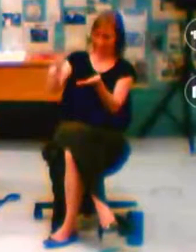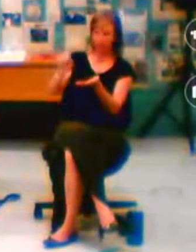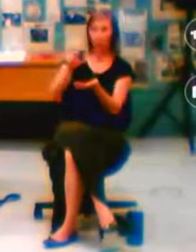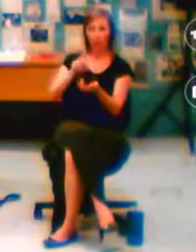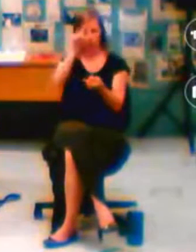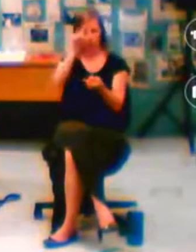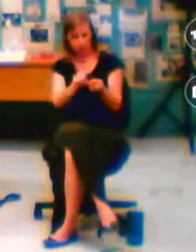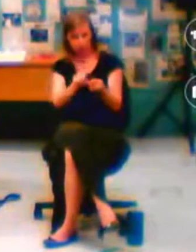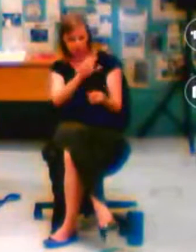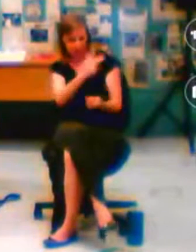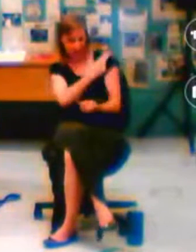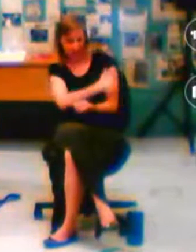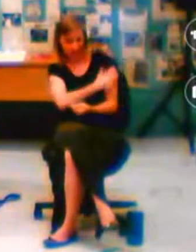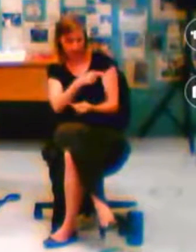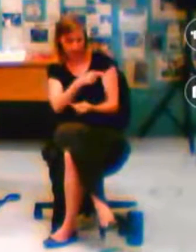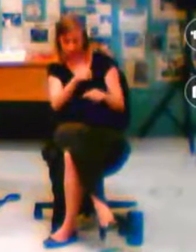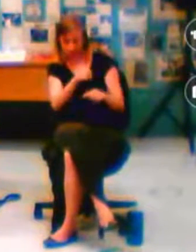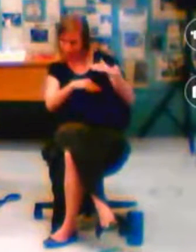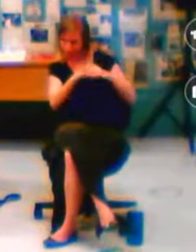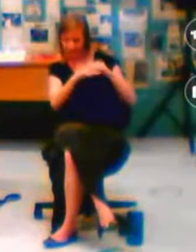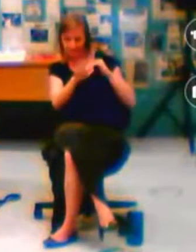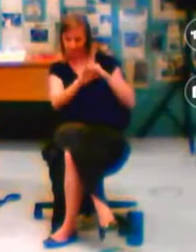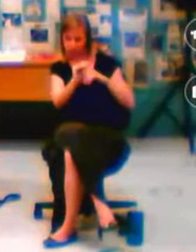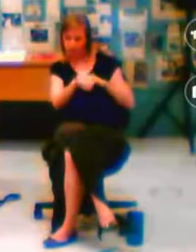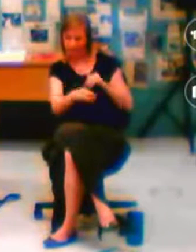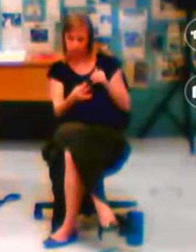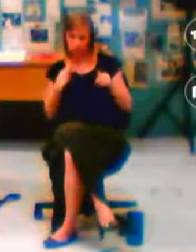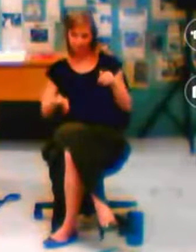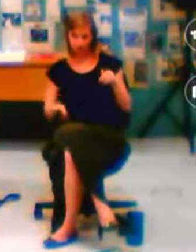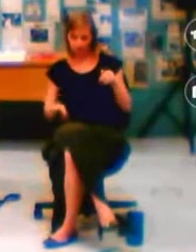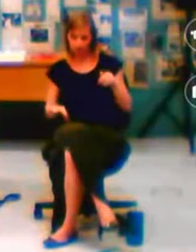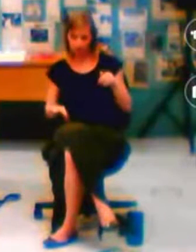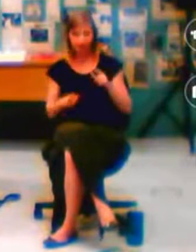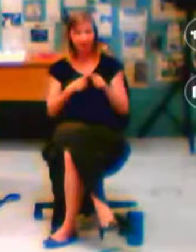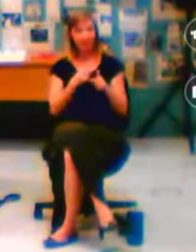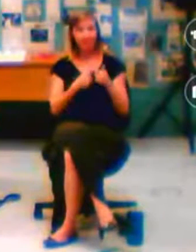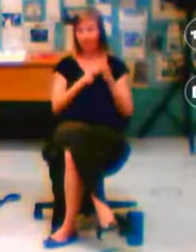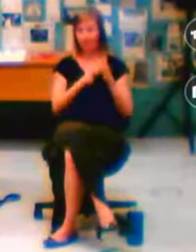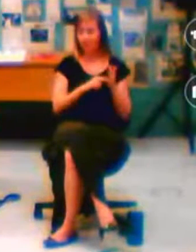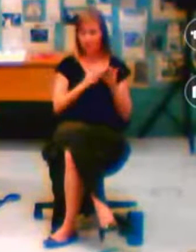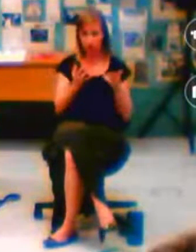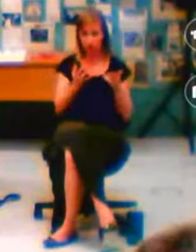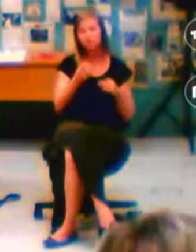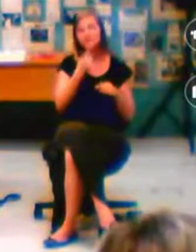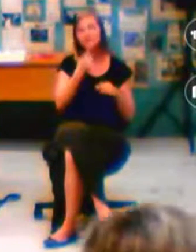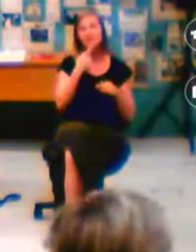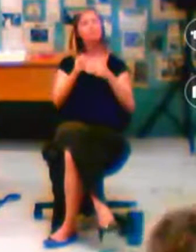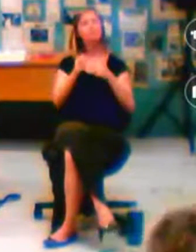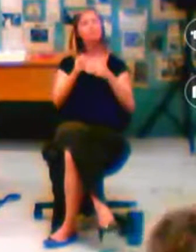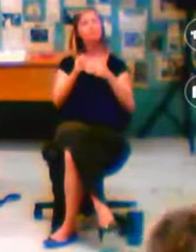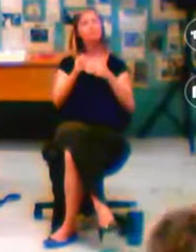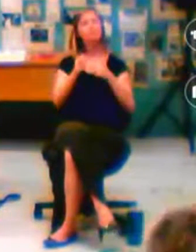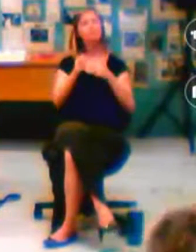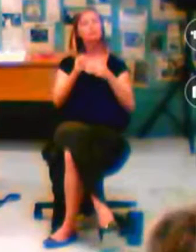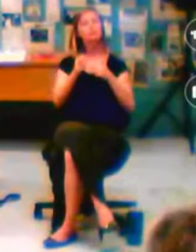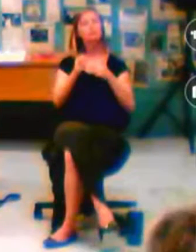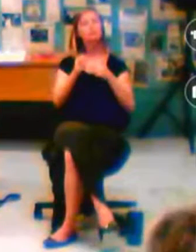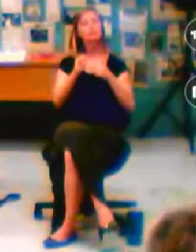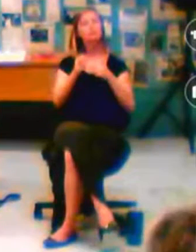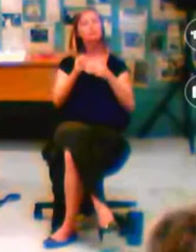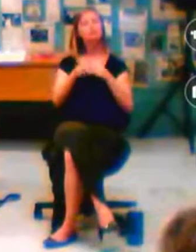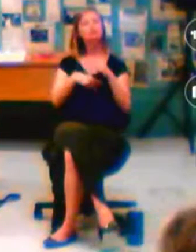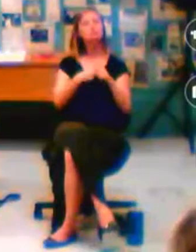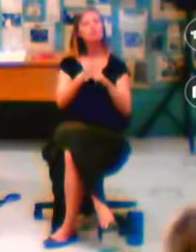if you cannot somehow get people to work in healthcare fields. If you cut the amount that you will pay or you reduce hospitals